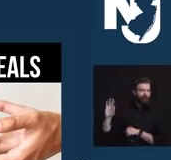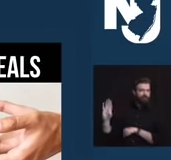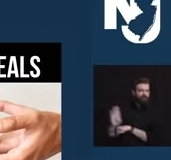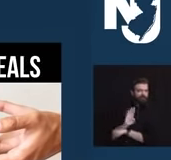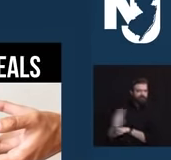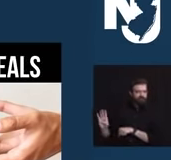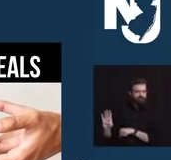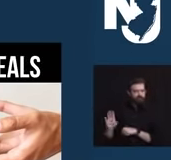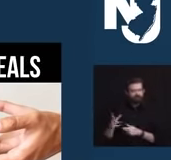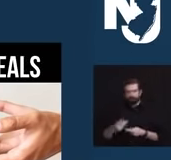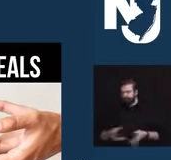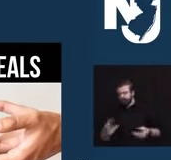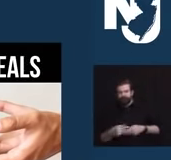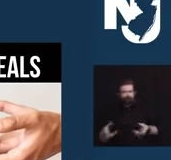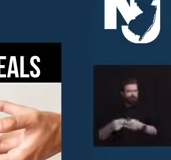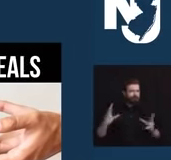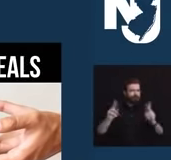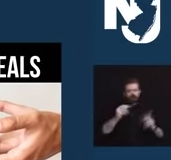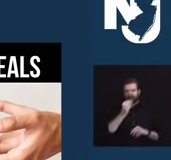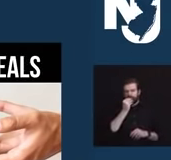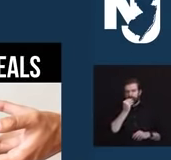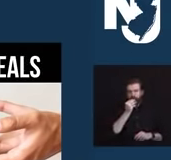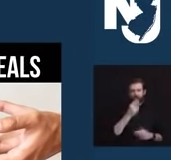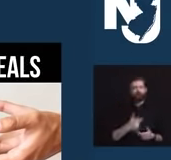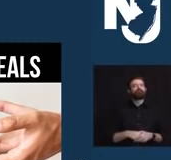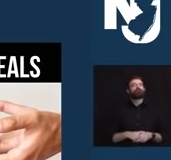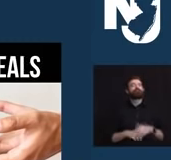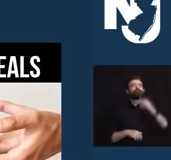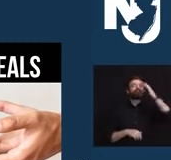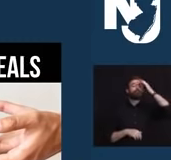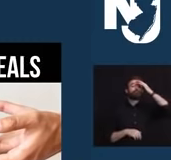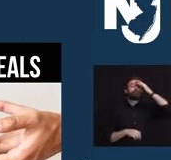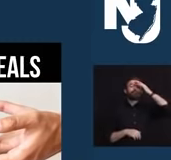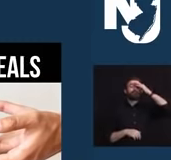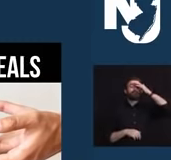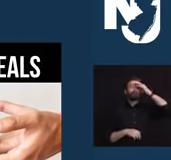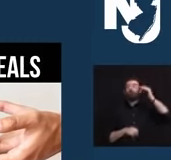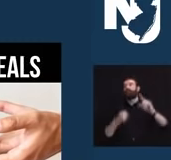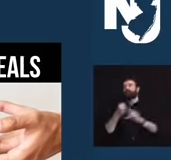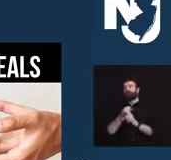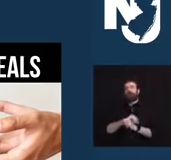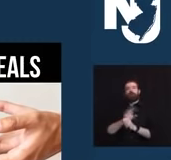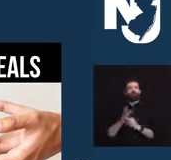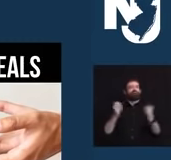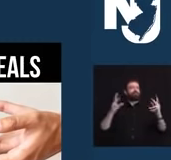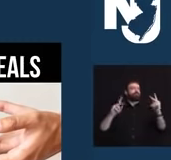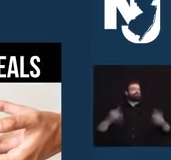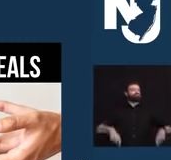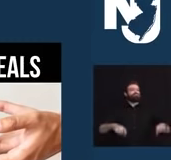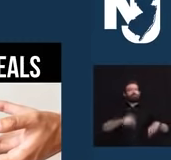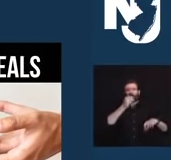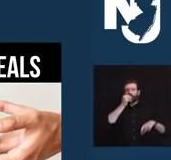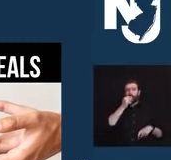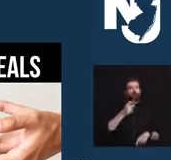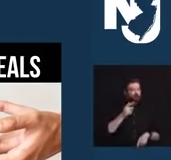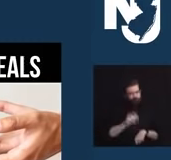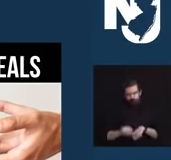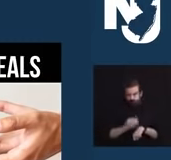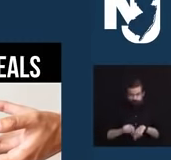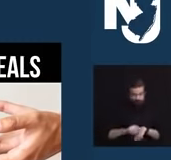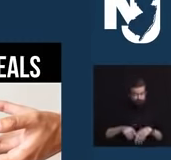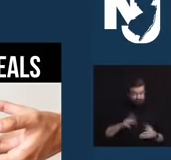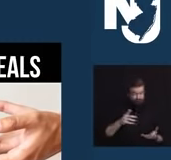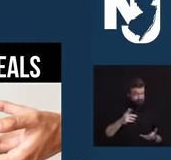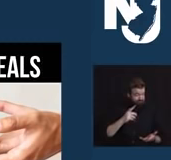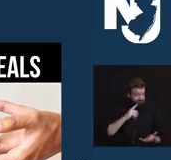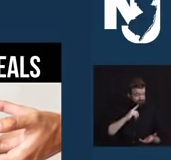the pandemic have meant that the Health Barn Foundation is now averaging more than 1,300 meals a day, relying